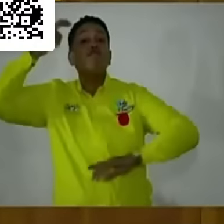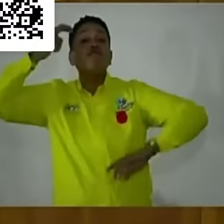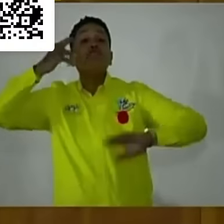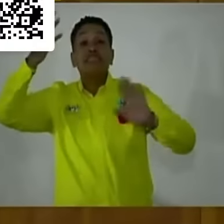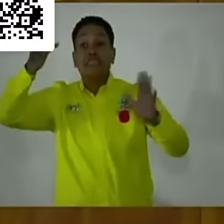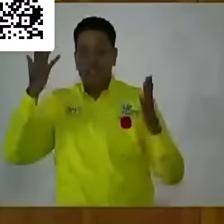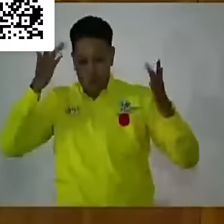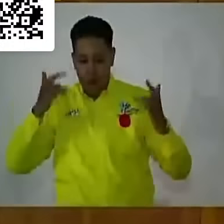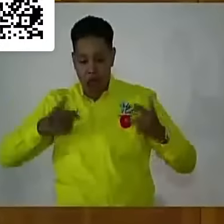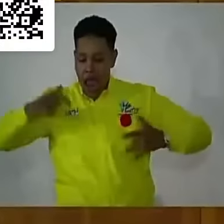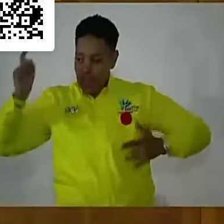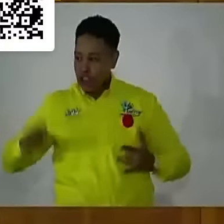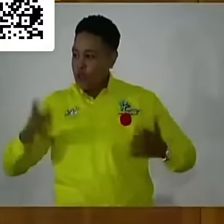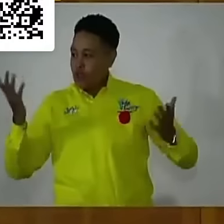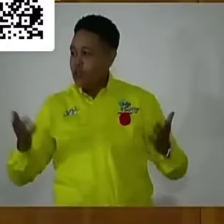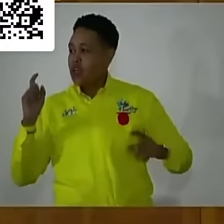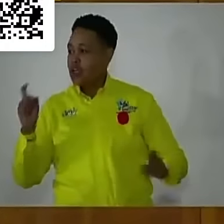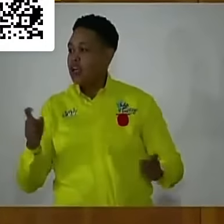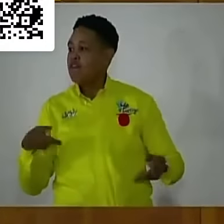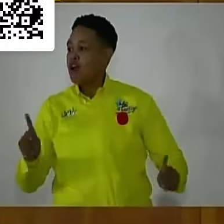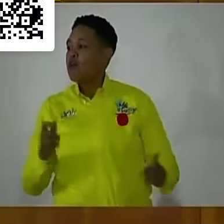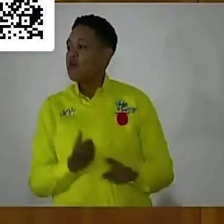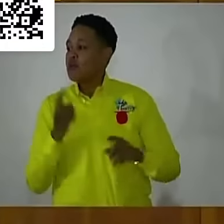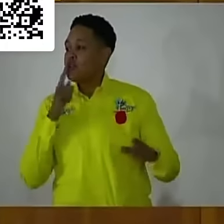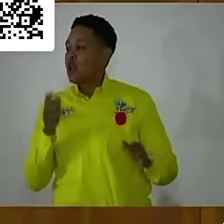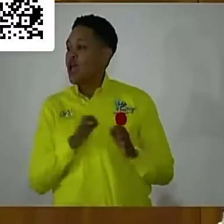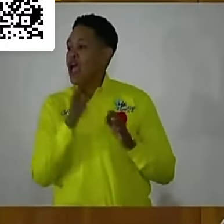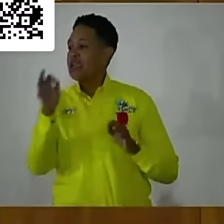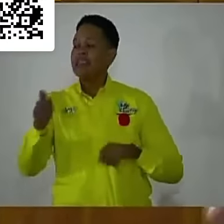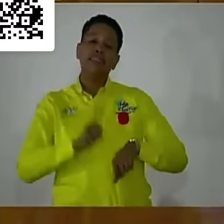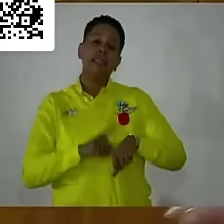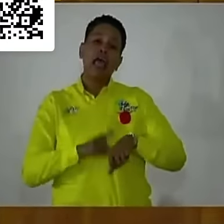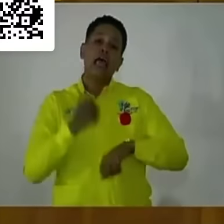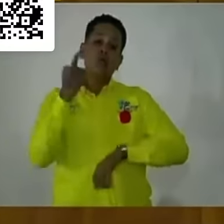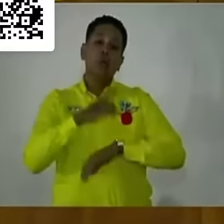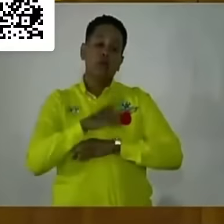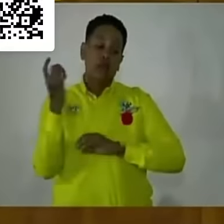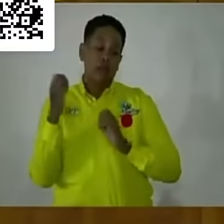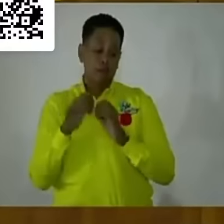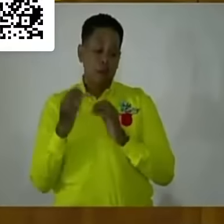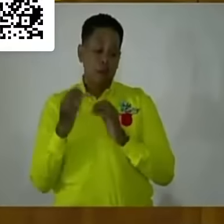why I should give permission to extend the period beyond 21 days. Member from St. Catherine Southwest.